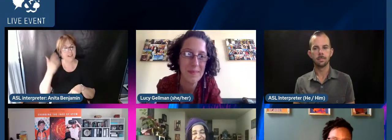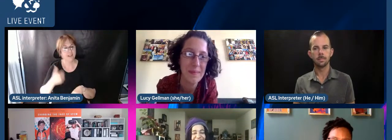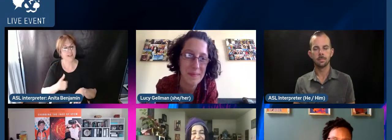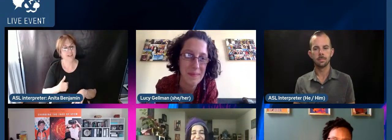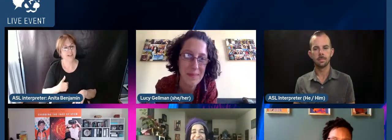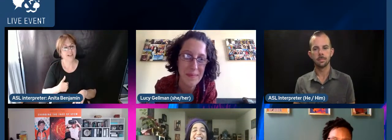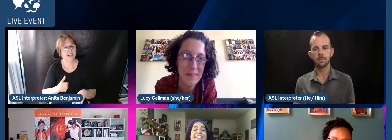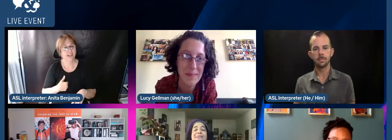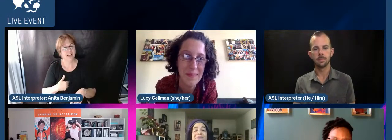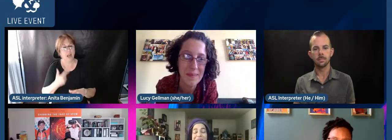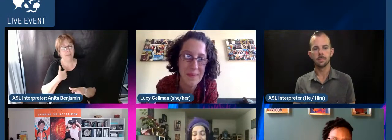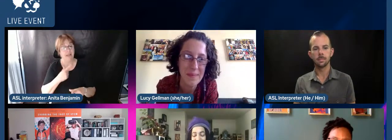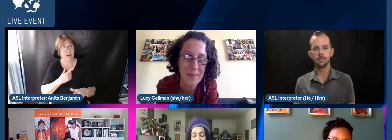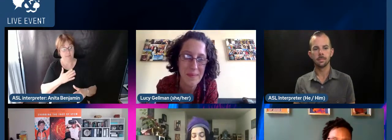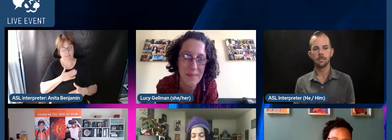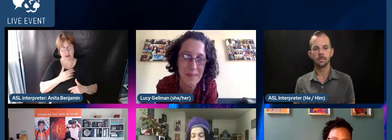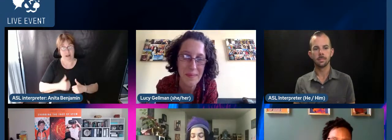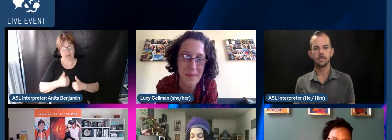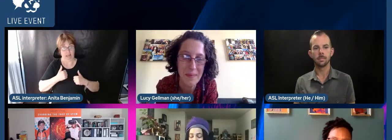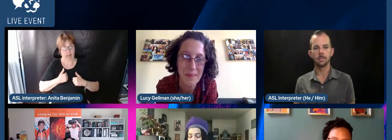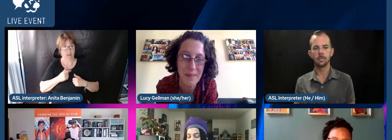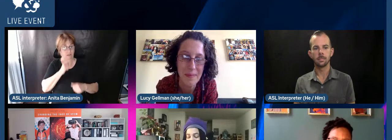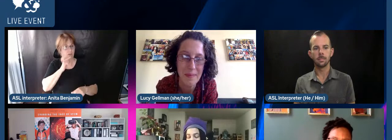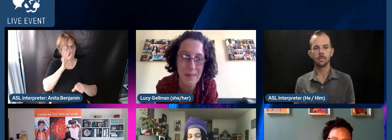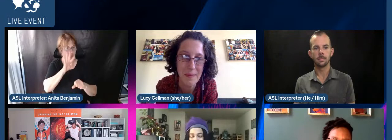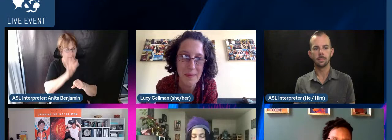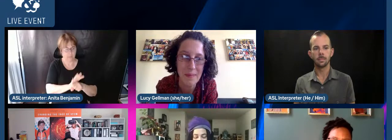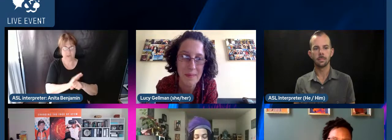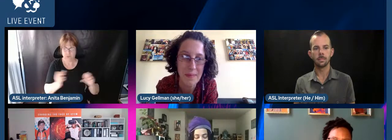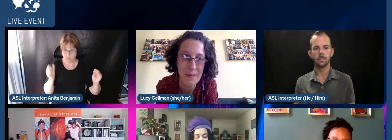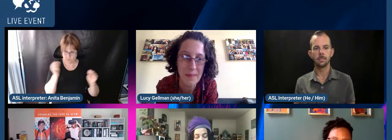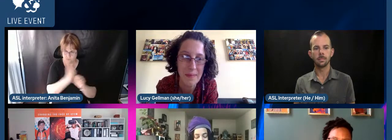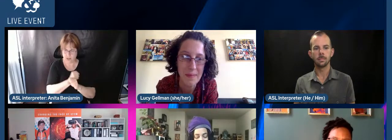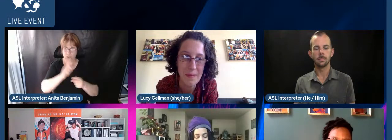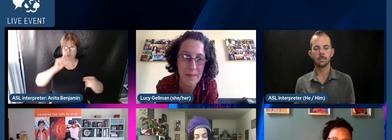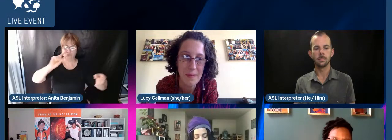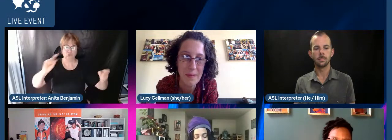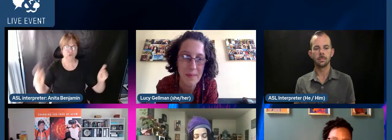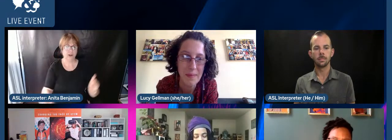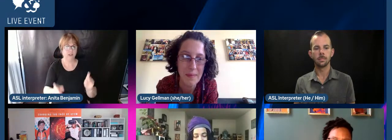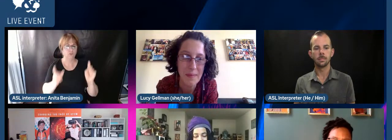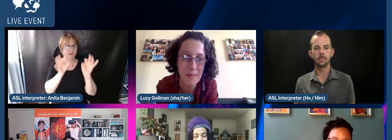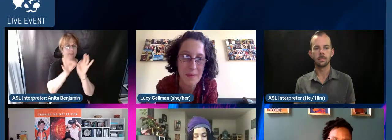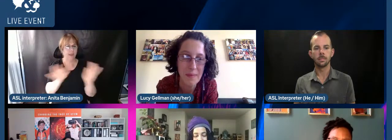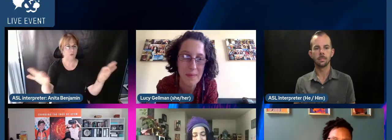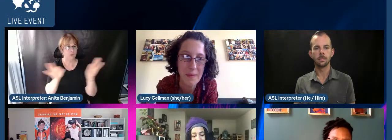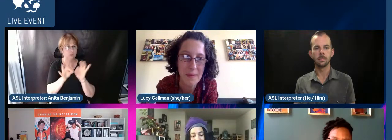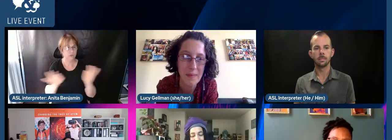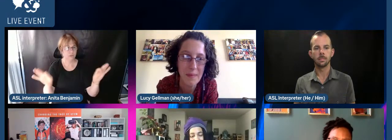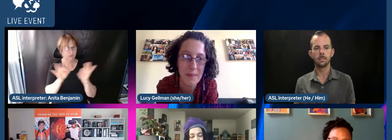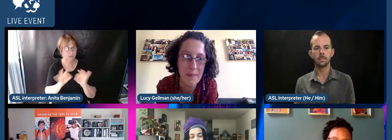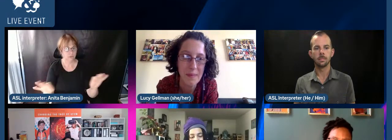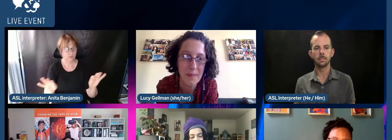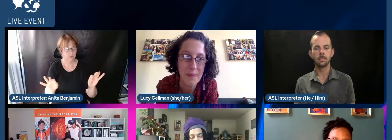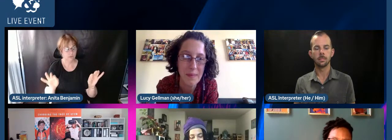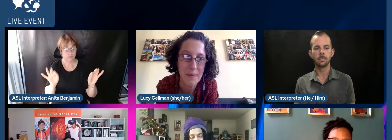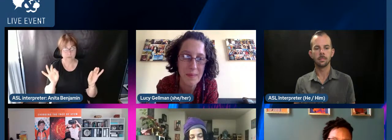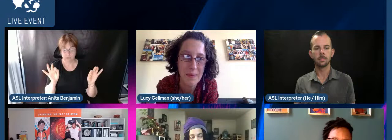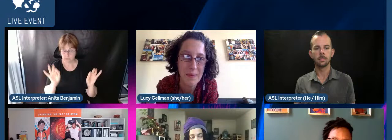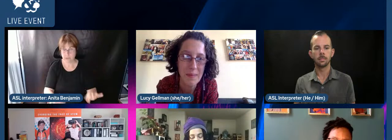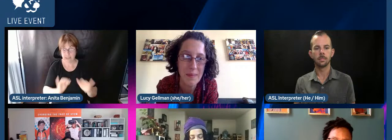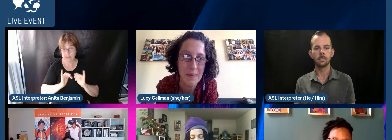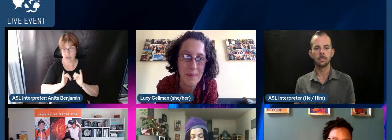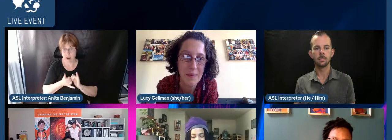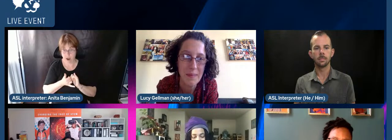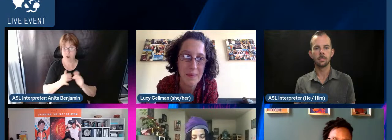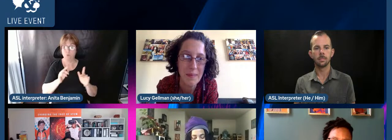have committed my life to changing the narrative. And that is how we begin